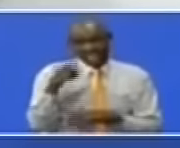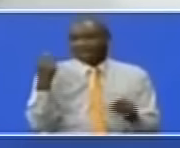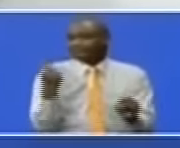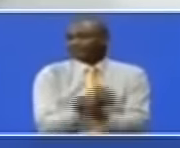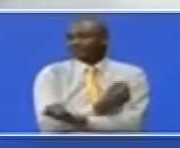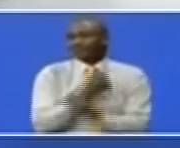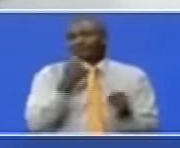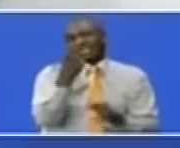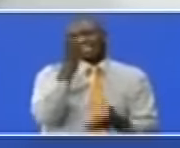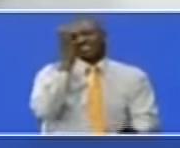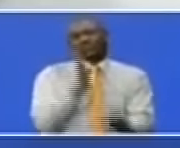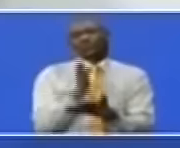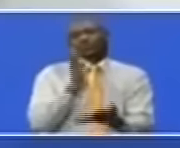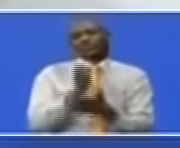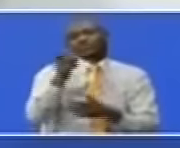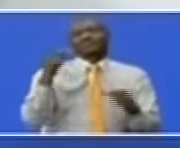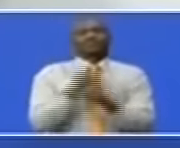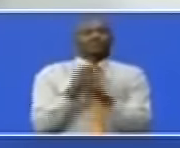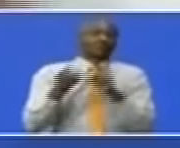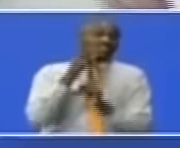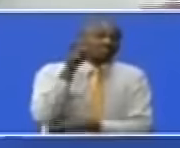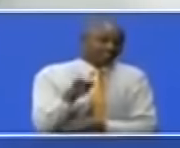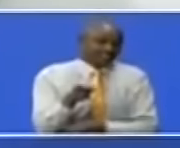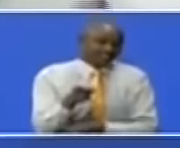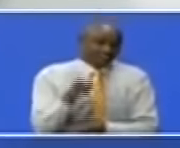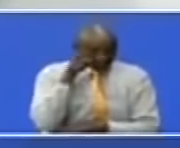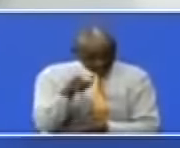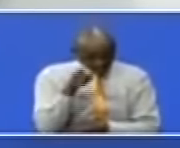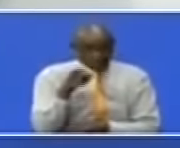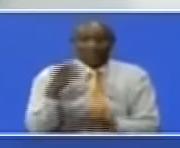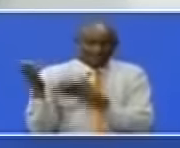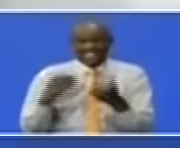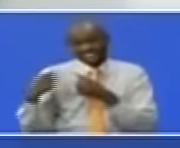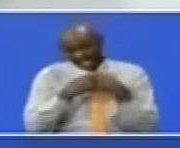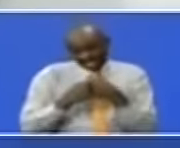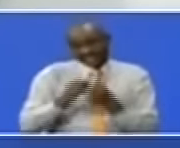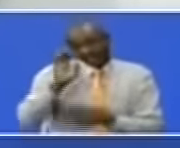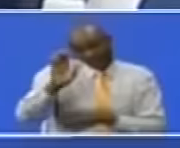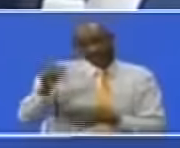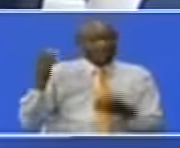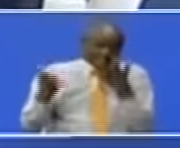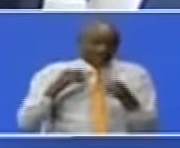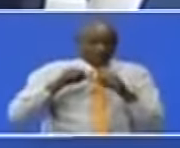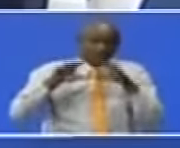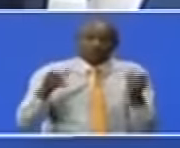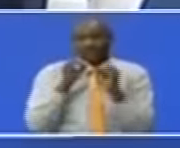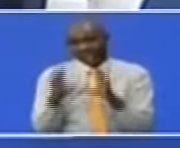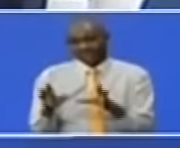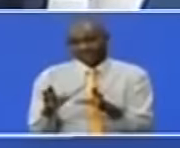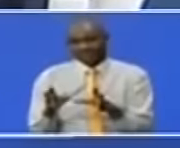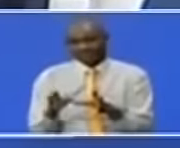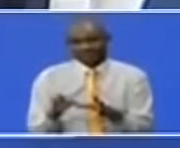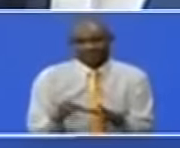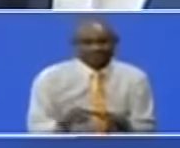that level of credibility, yes, this will, again, raise the challenges to their continuation. You know,